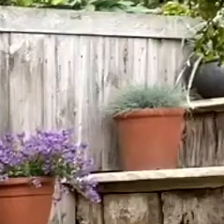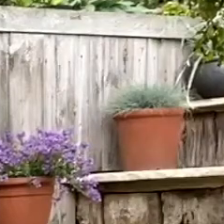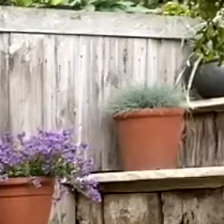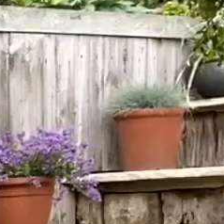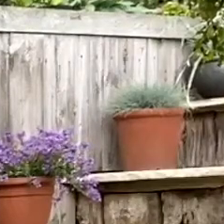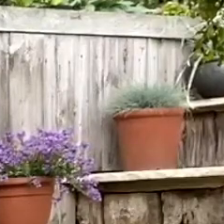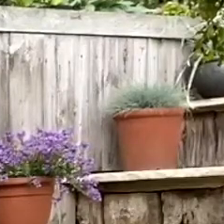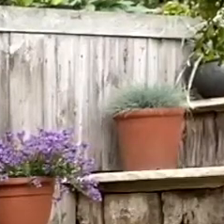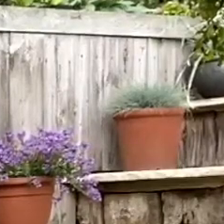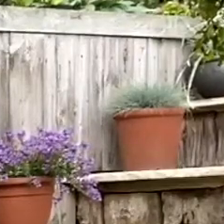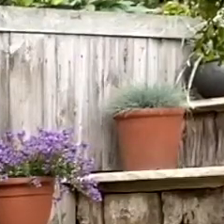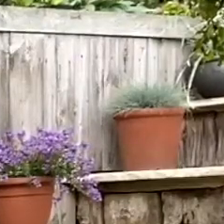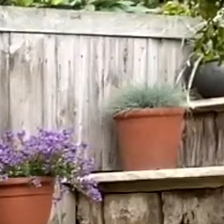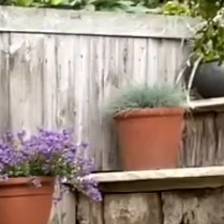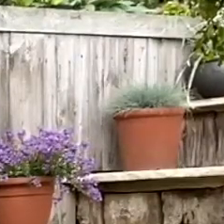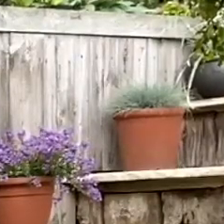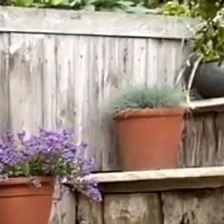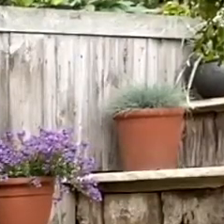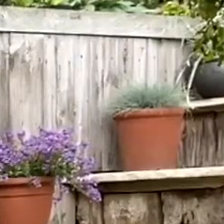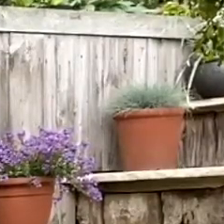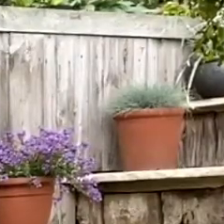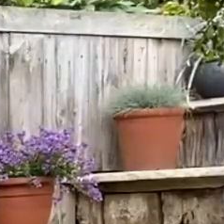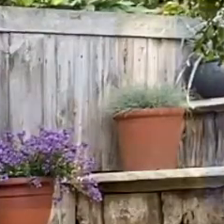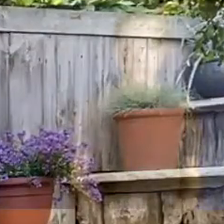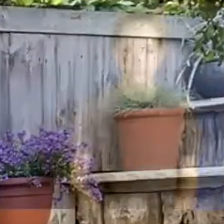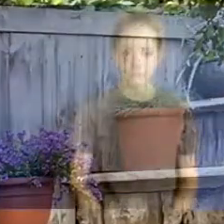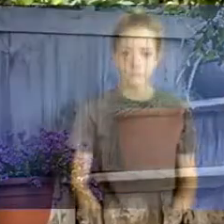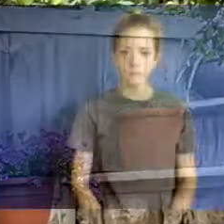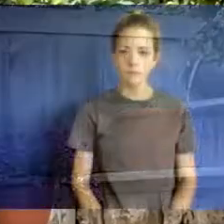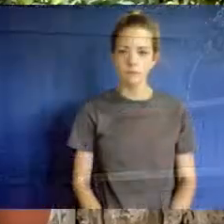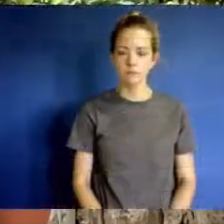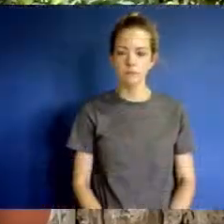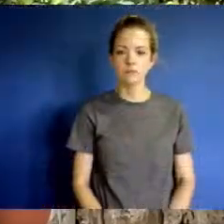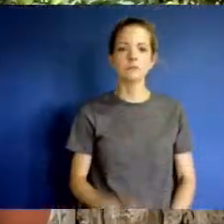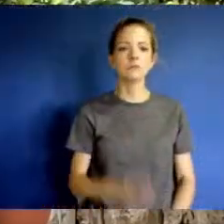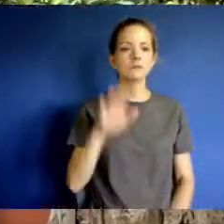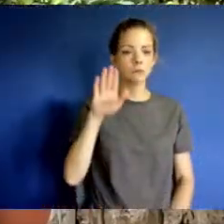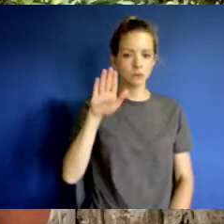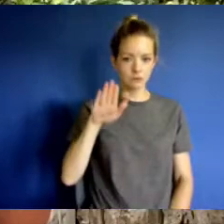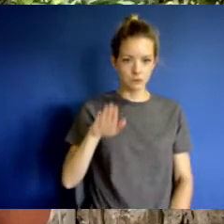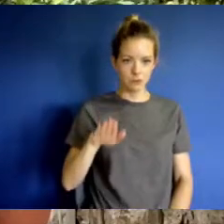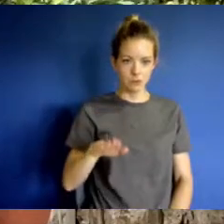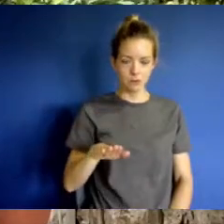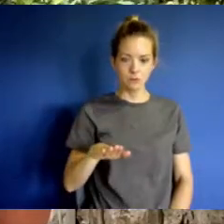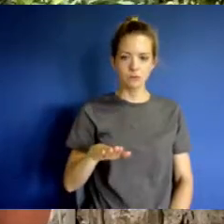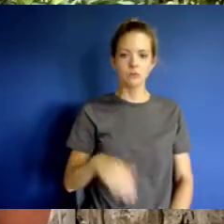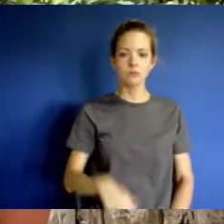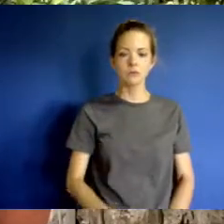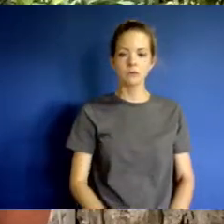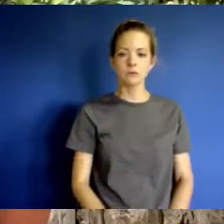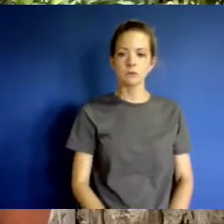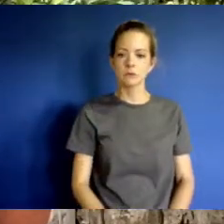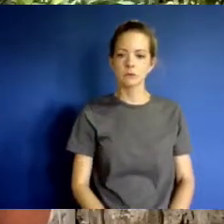Okay, bring the knee back. So we're going to come down onto our front again.